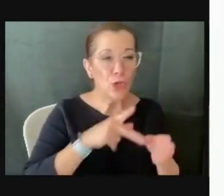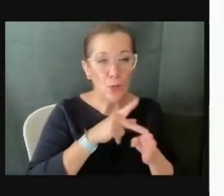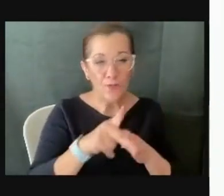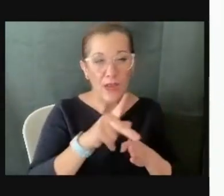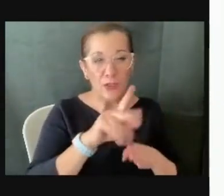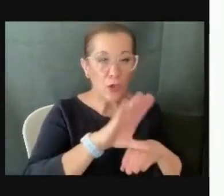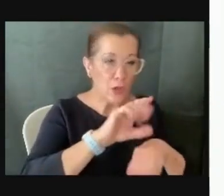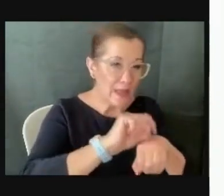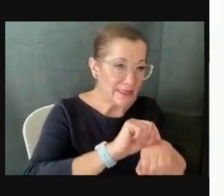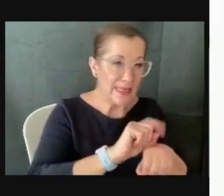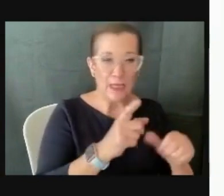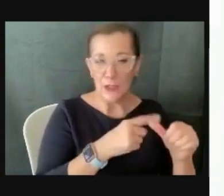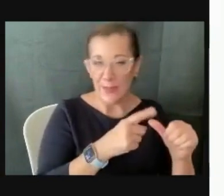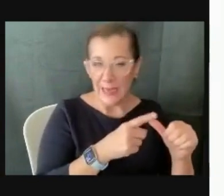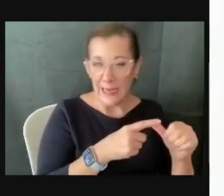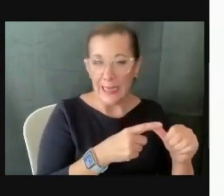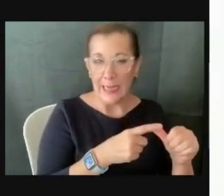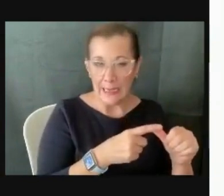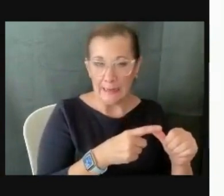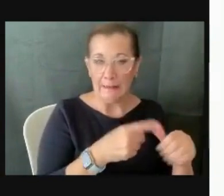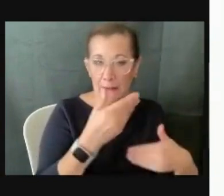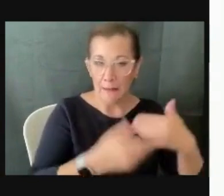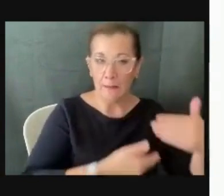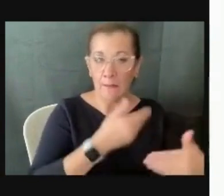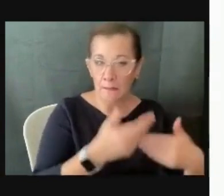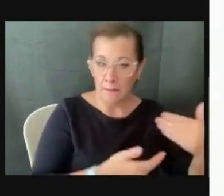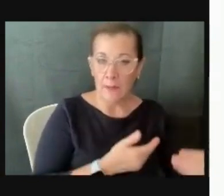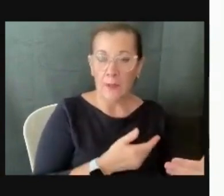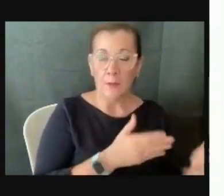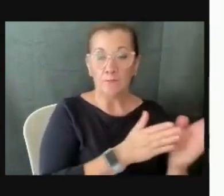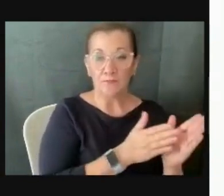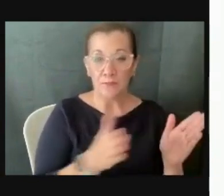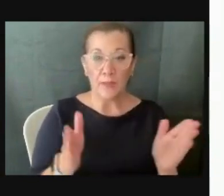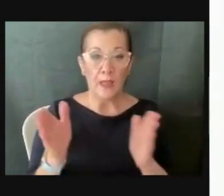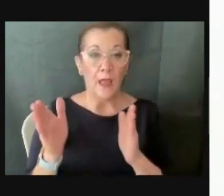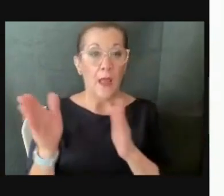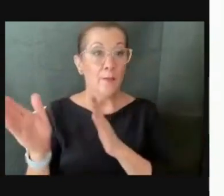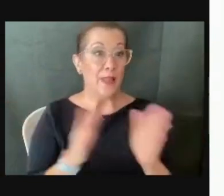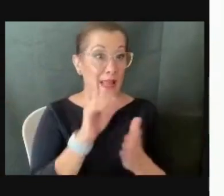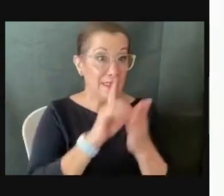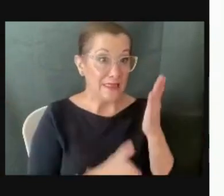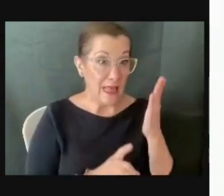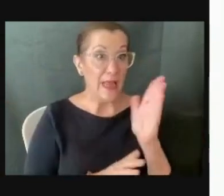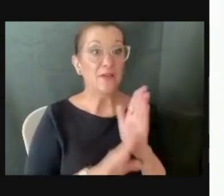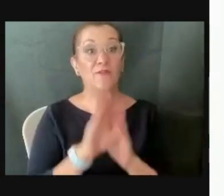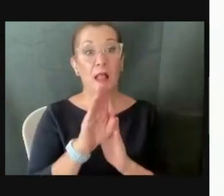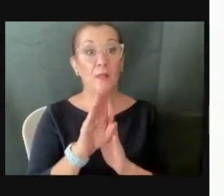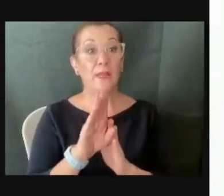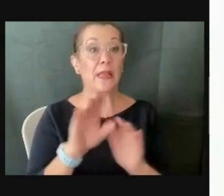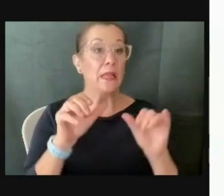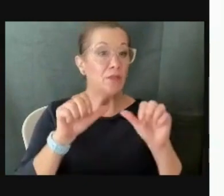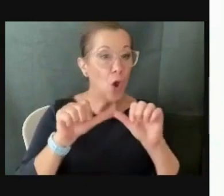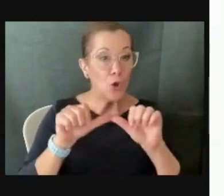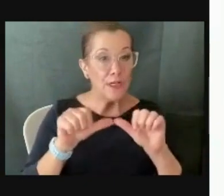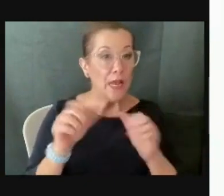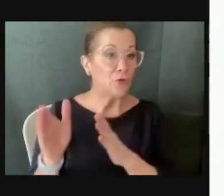very beginning stages of the project. From there, plan design is the development of the architectural